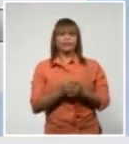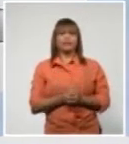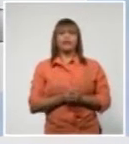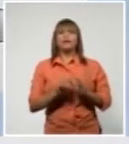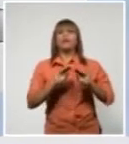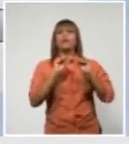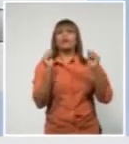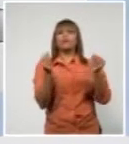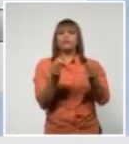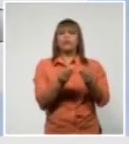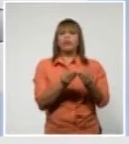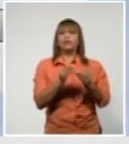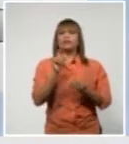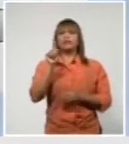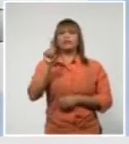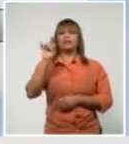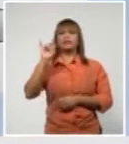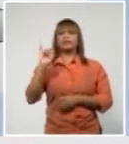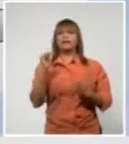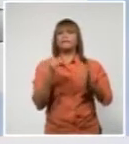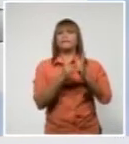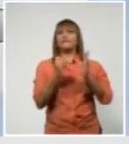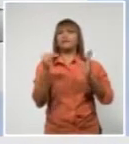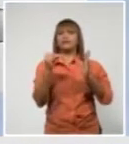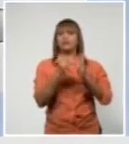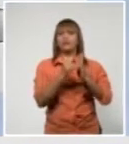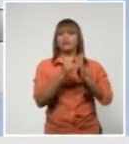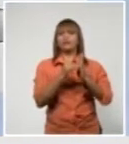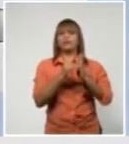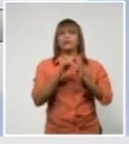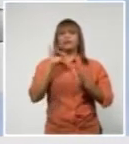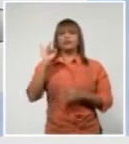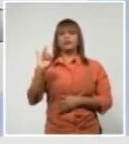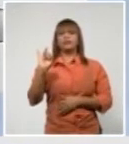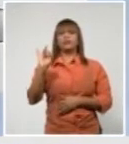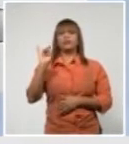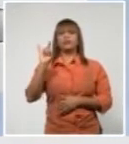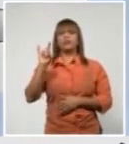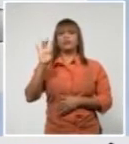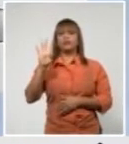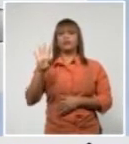115,241 new cases yesterday, for a total of